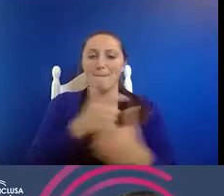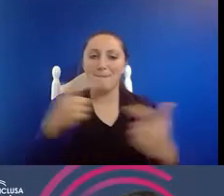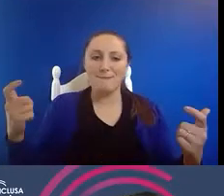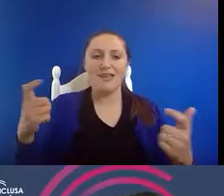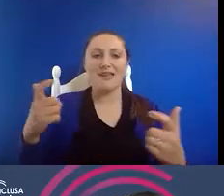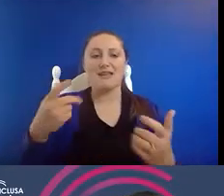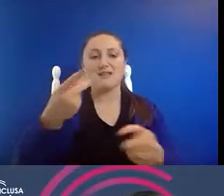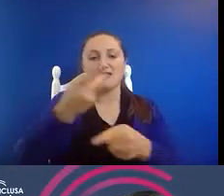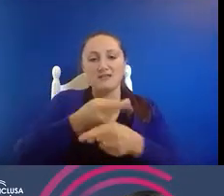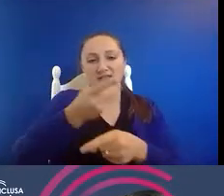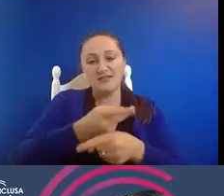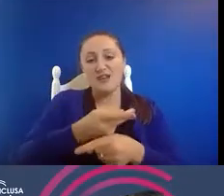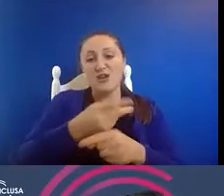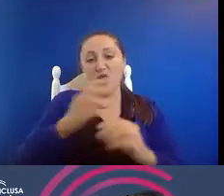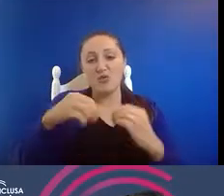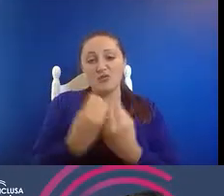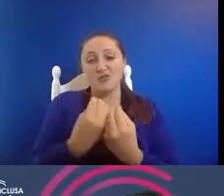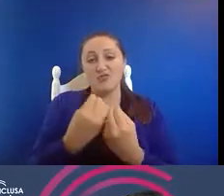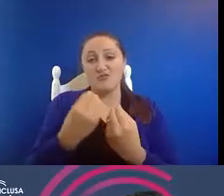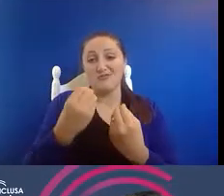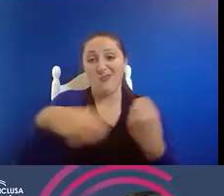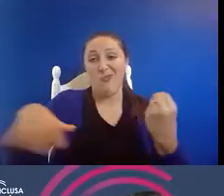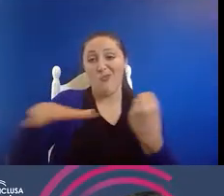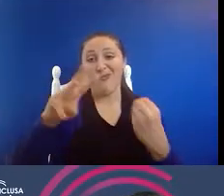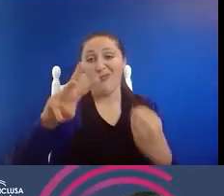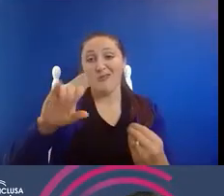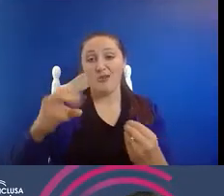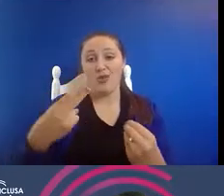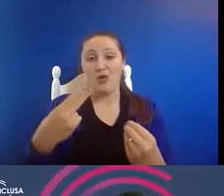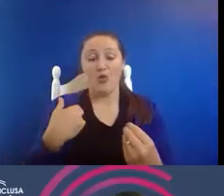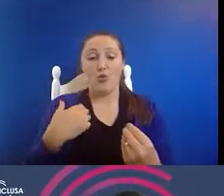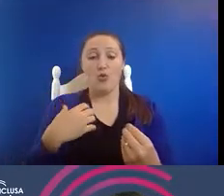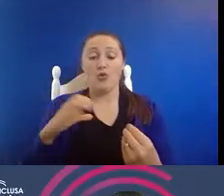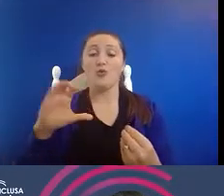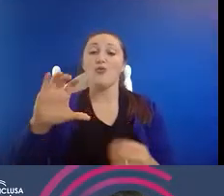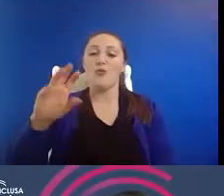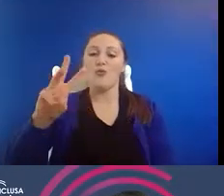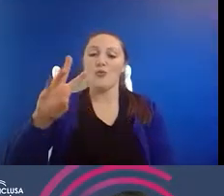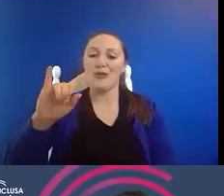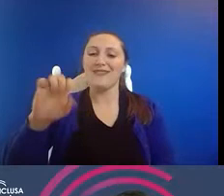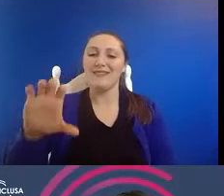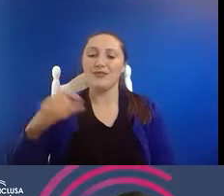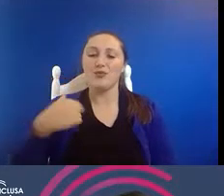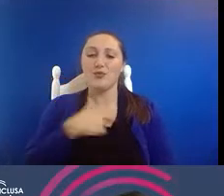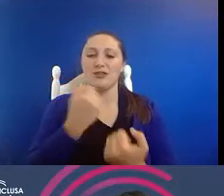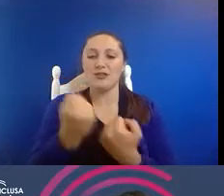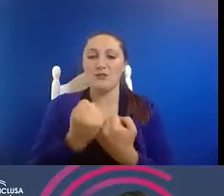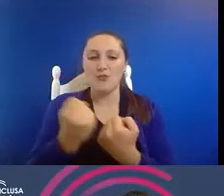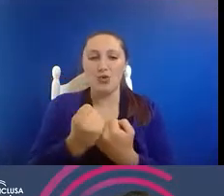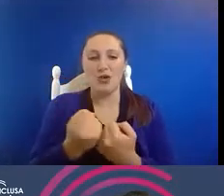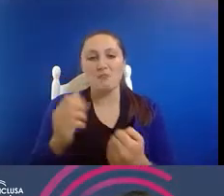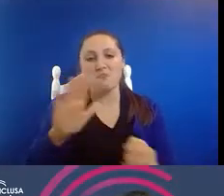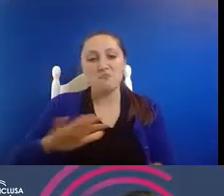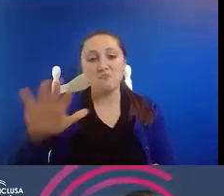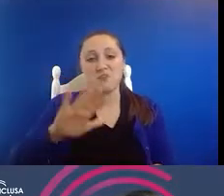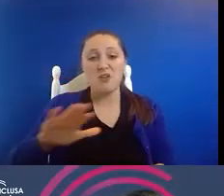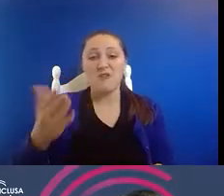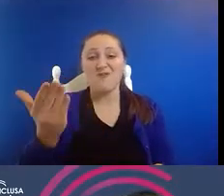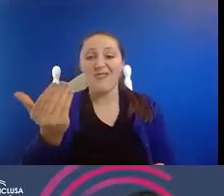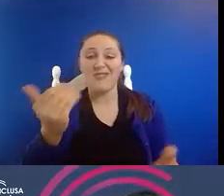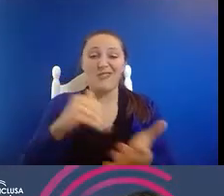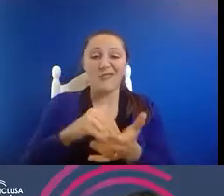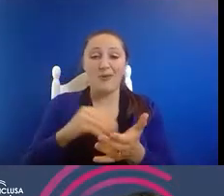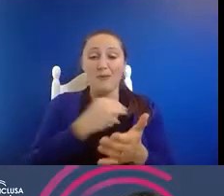currently support almost 15,900 members on a day-to-day basis.